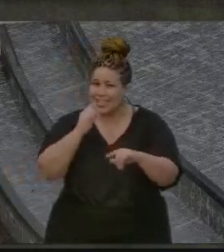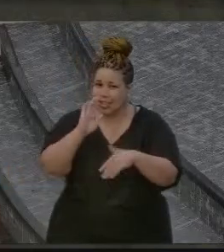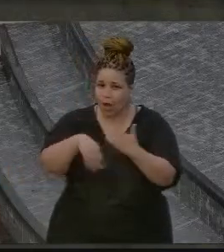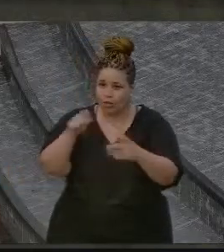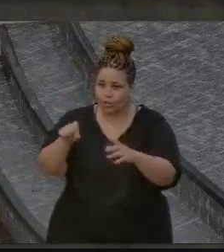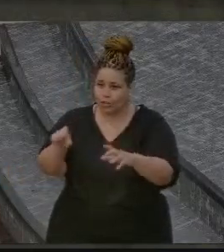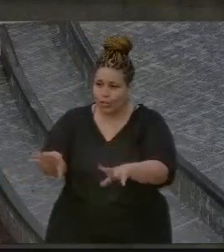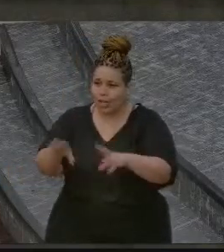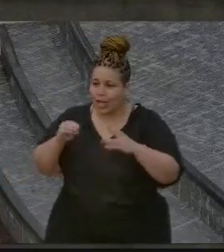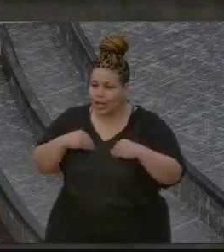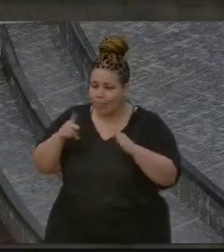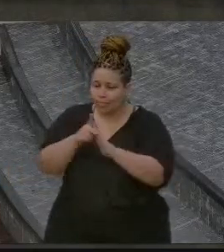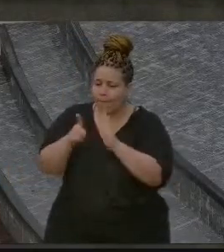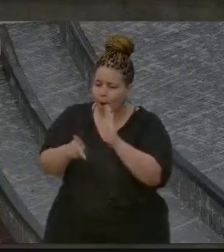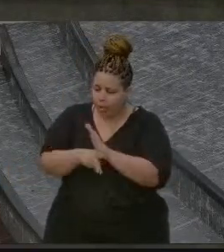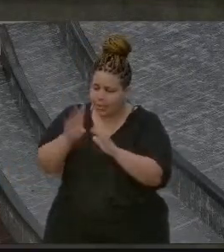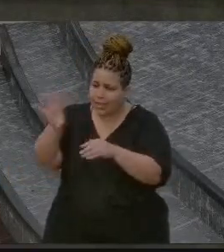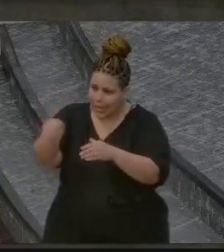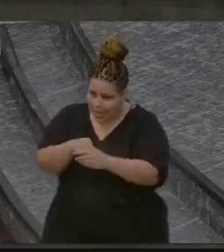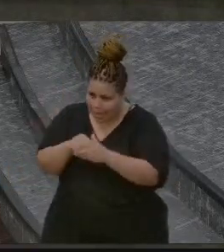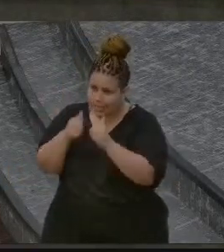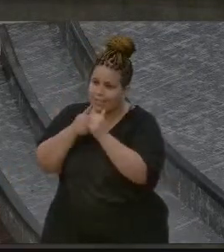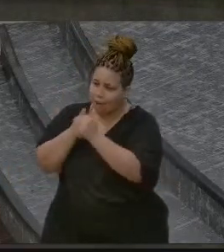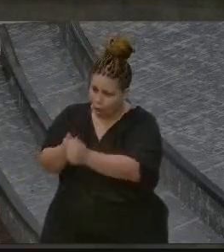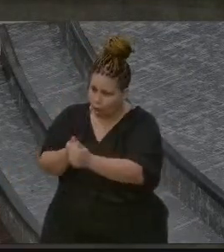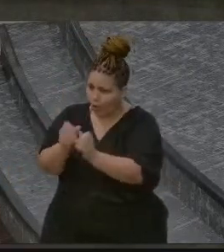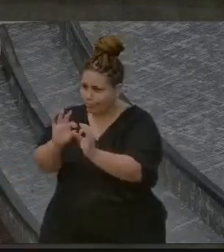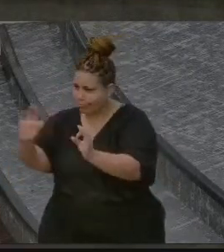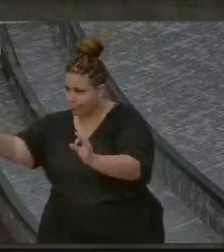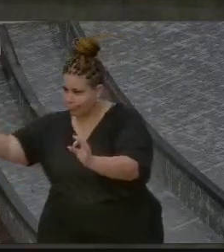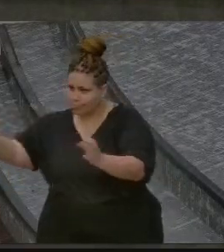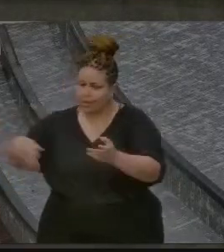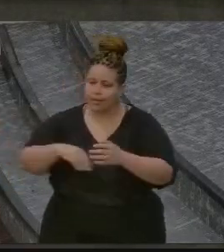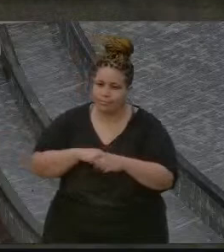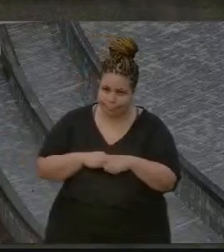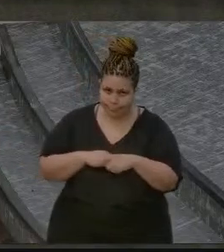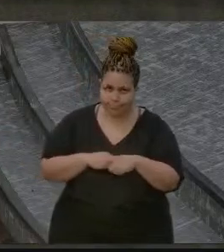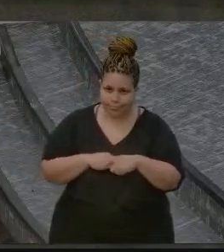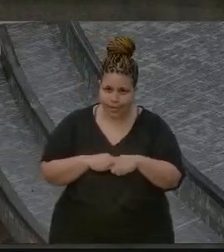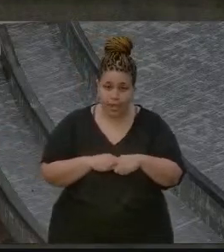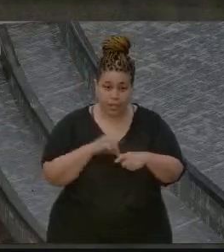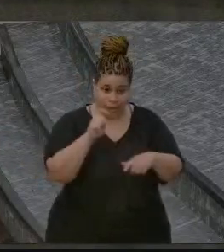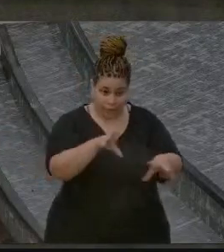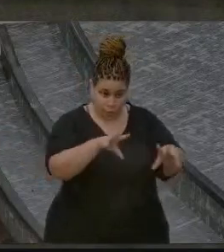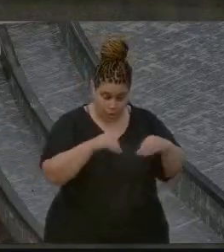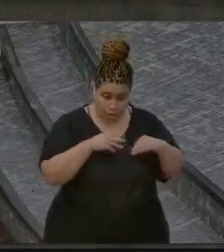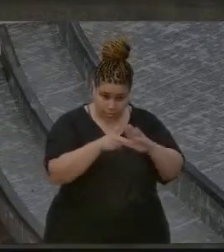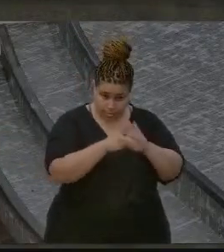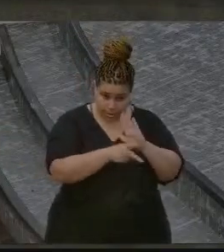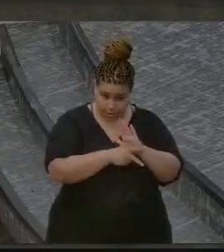Okay. So we all have to adopt a policy, but we all have to adopt the same policy,